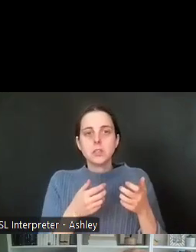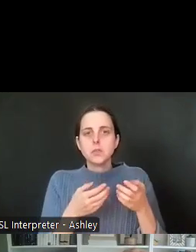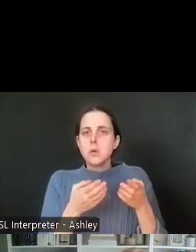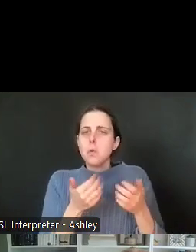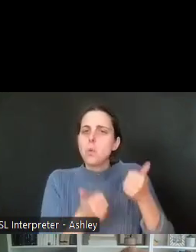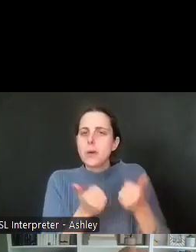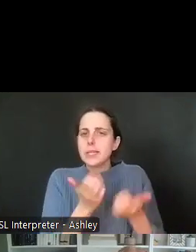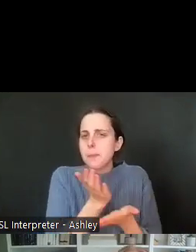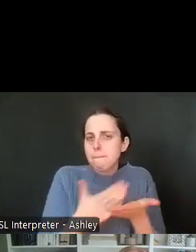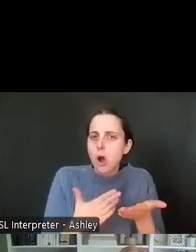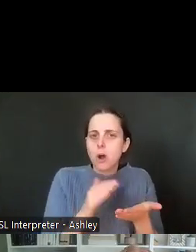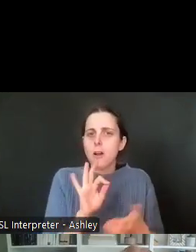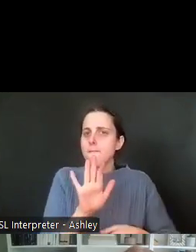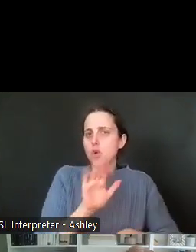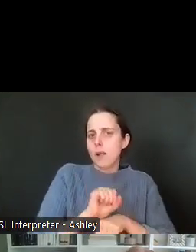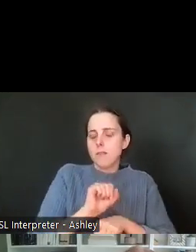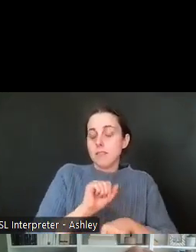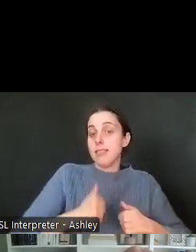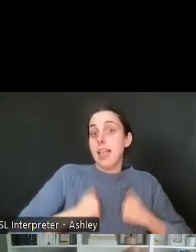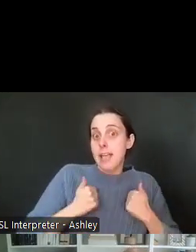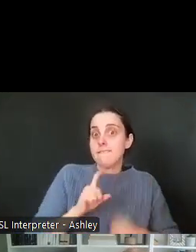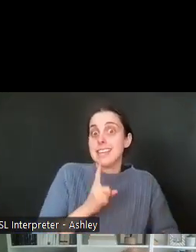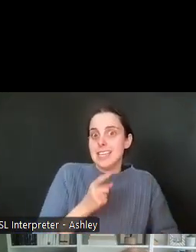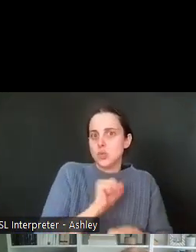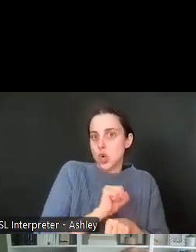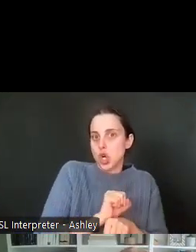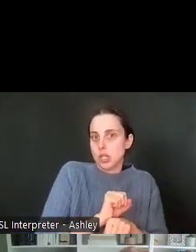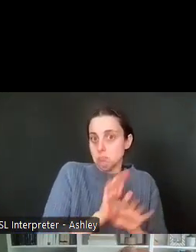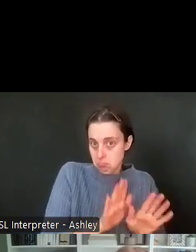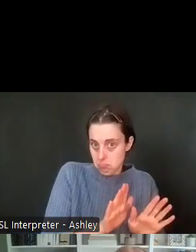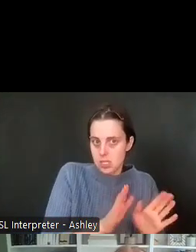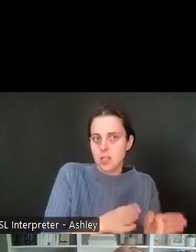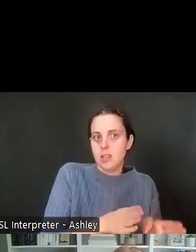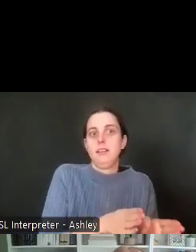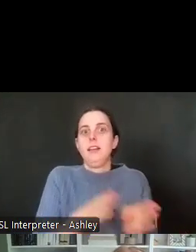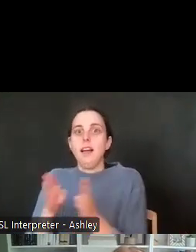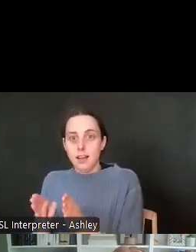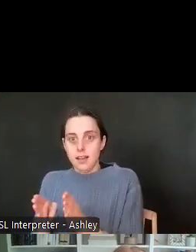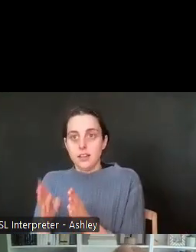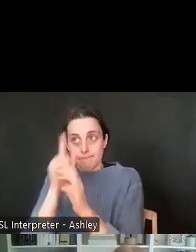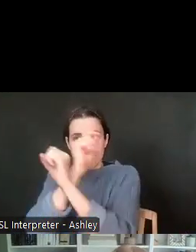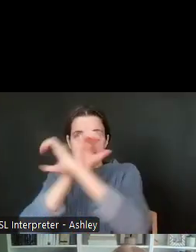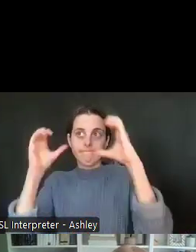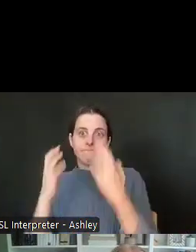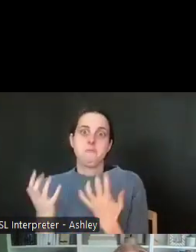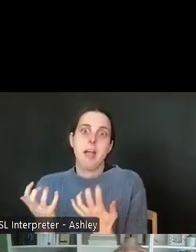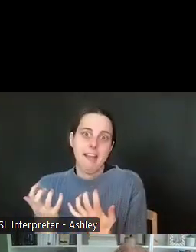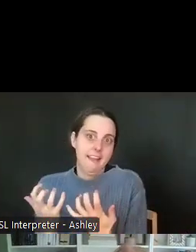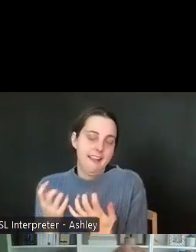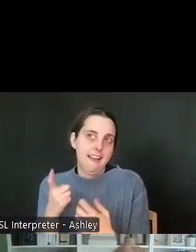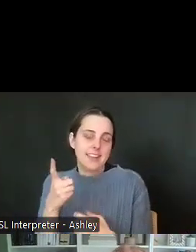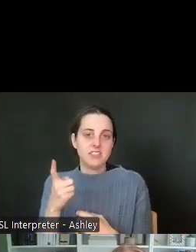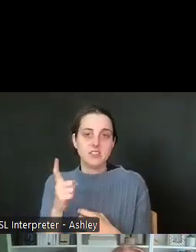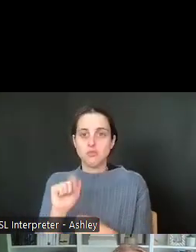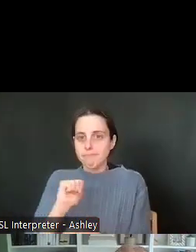work? Then you're going to think about your desired state. If you could design your life however you want